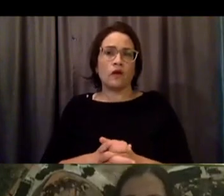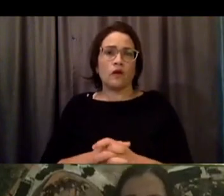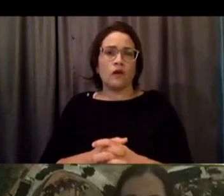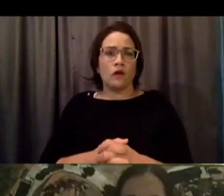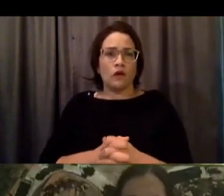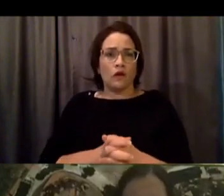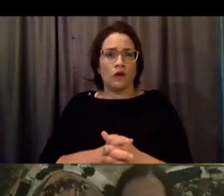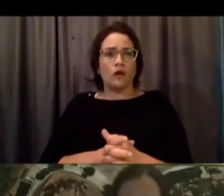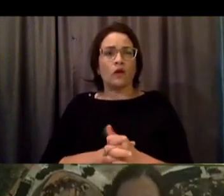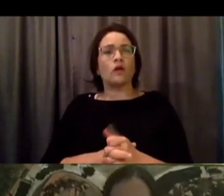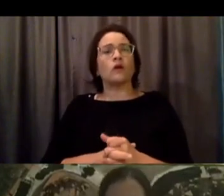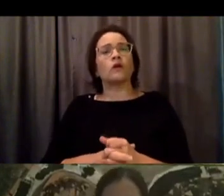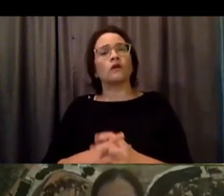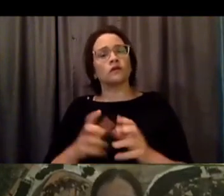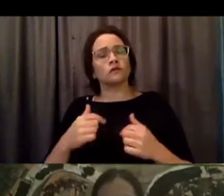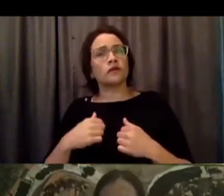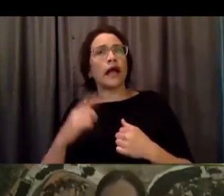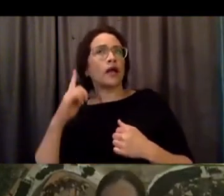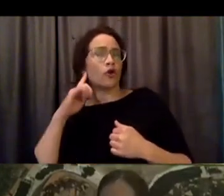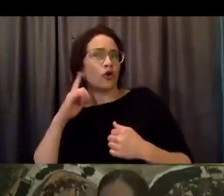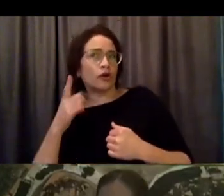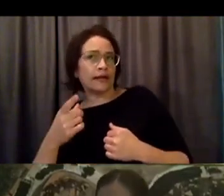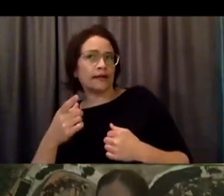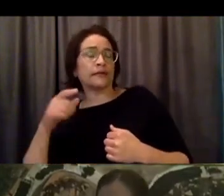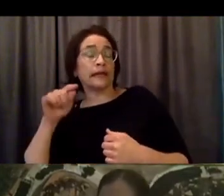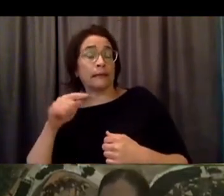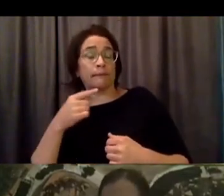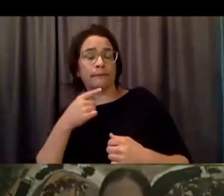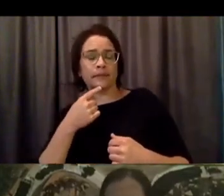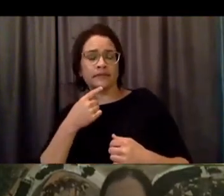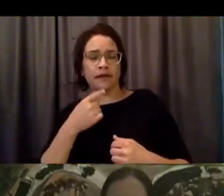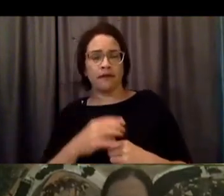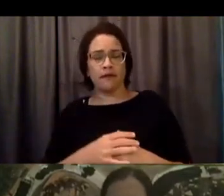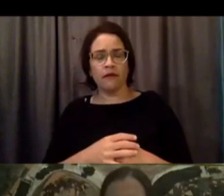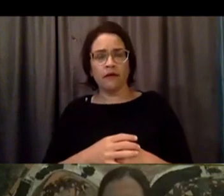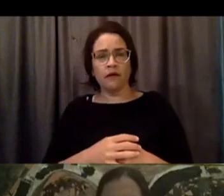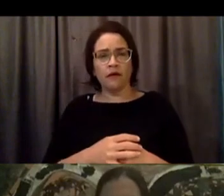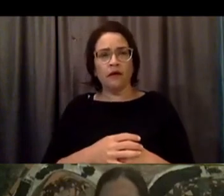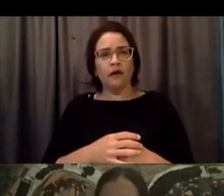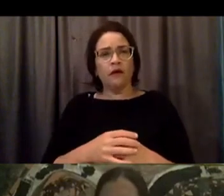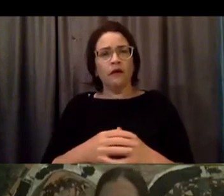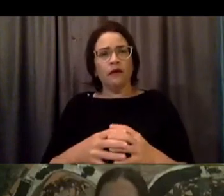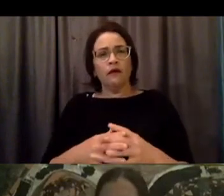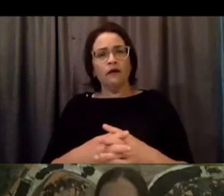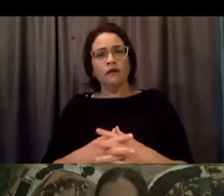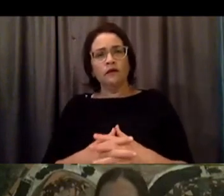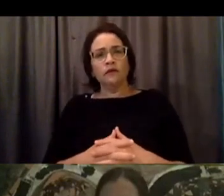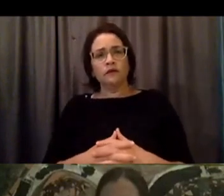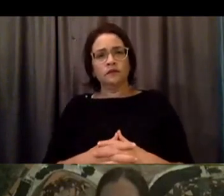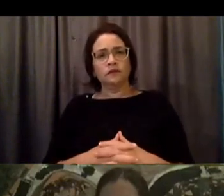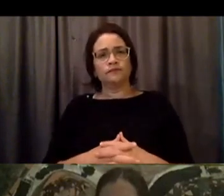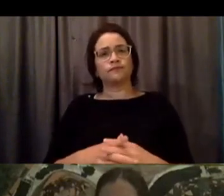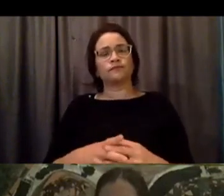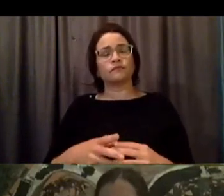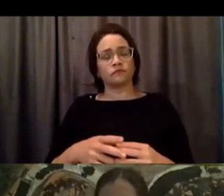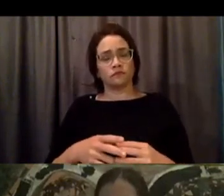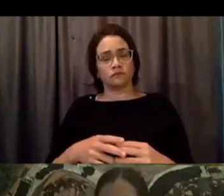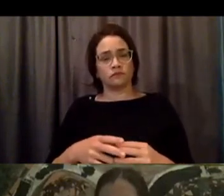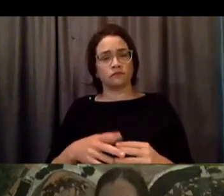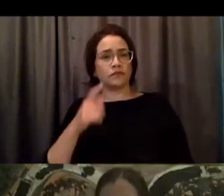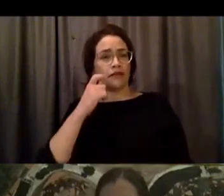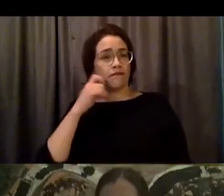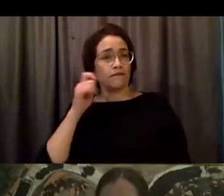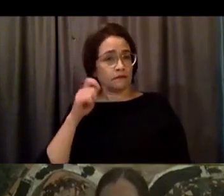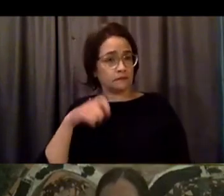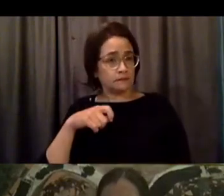overheard him saying that the question of genocide, of whether or not the Ukrainian, uh, Holden was a